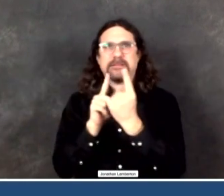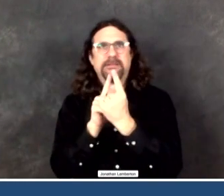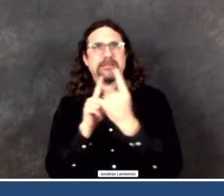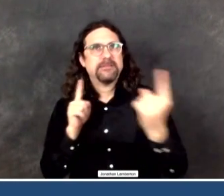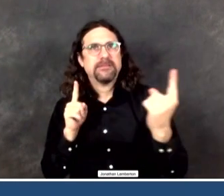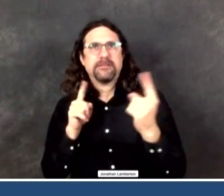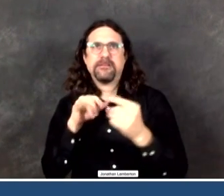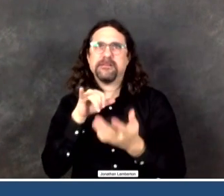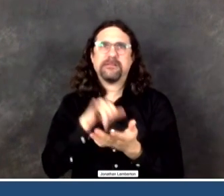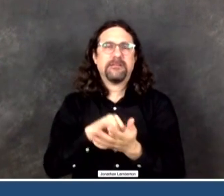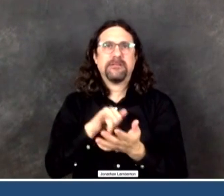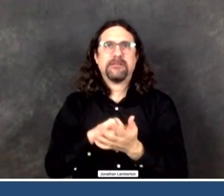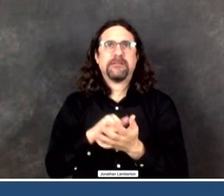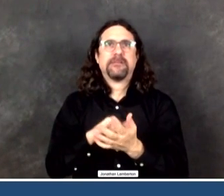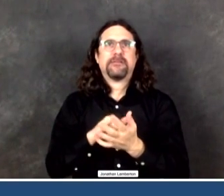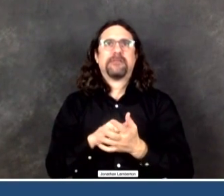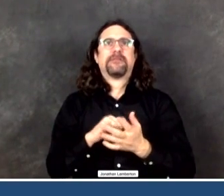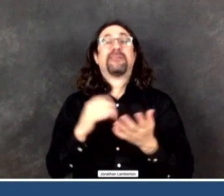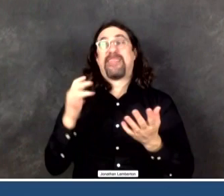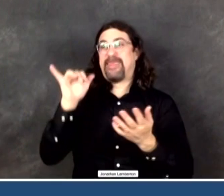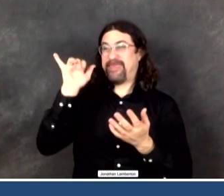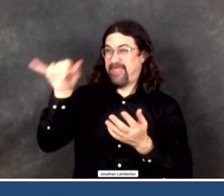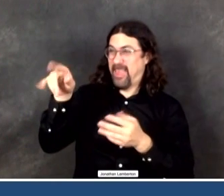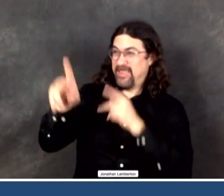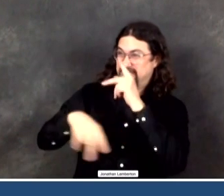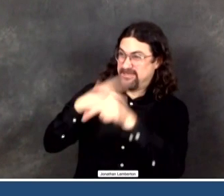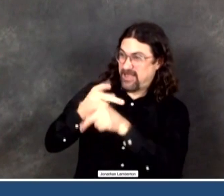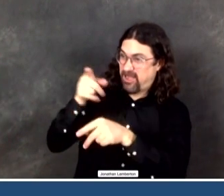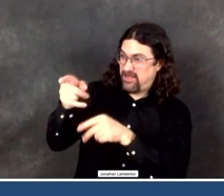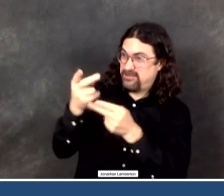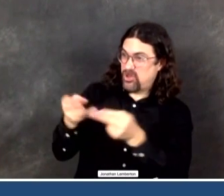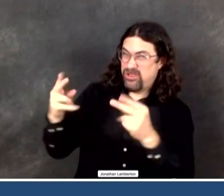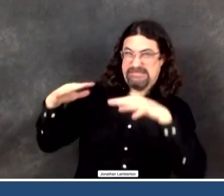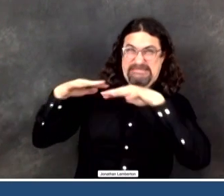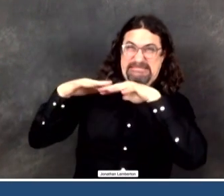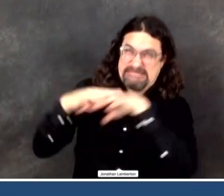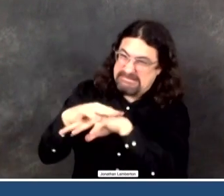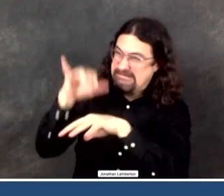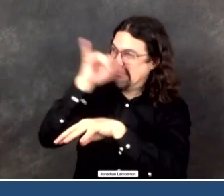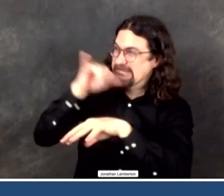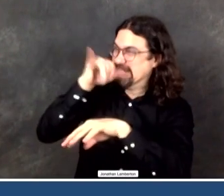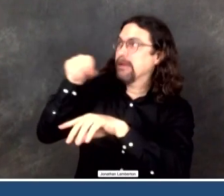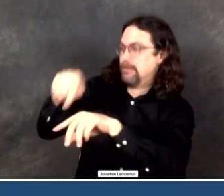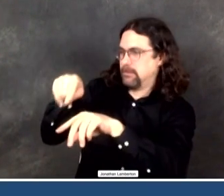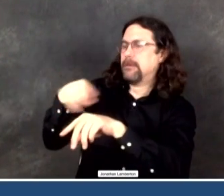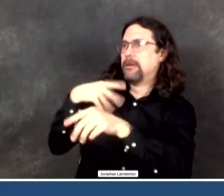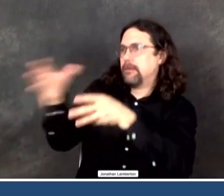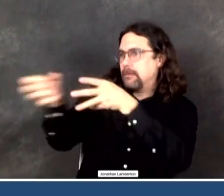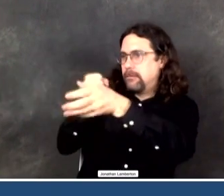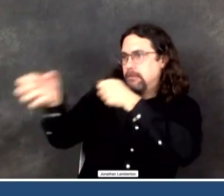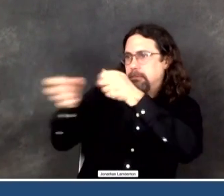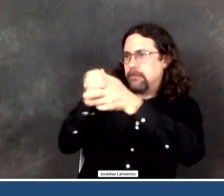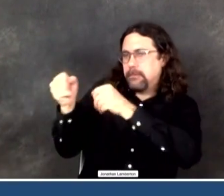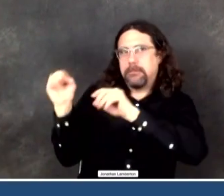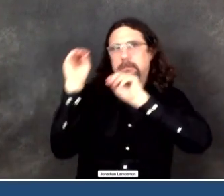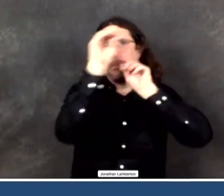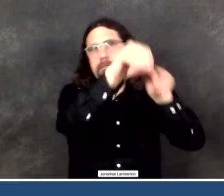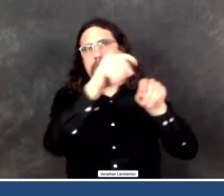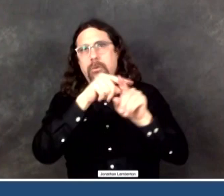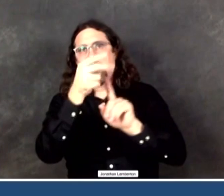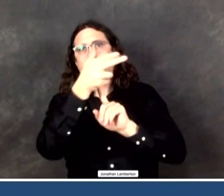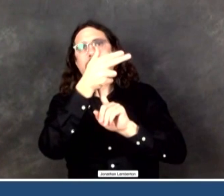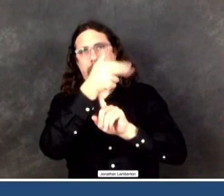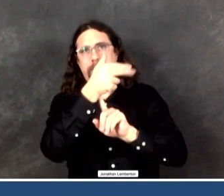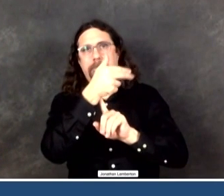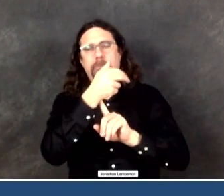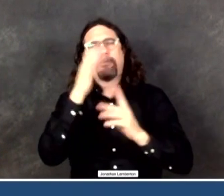will use those hotels aggressively as a tool to support homeless individuals, to strike the right balance